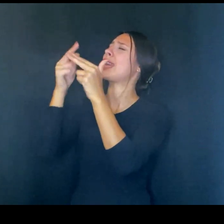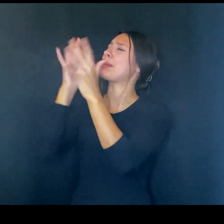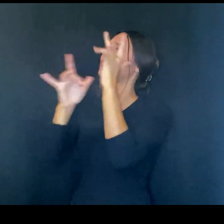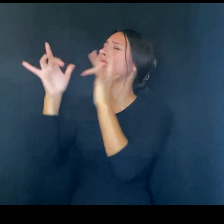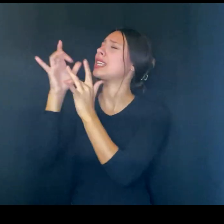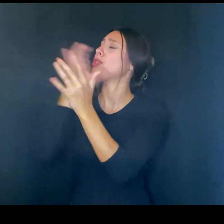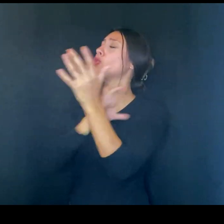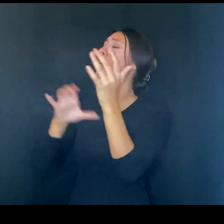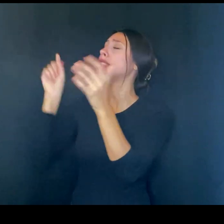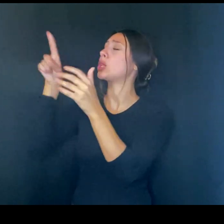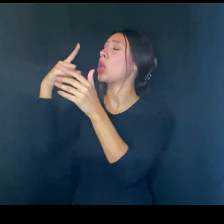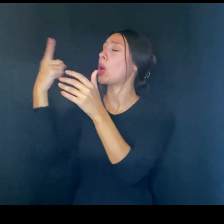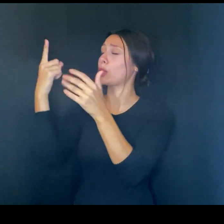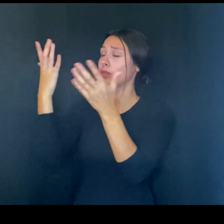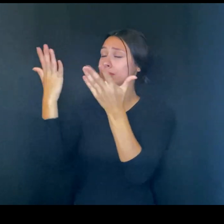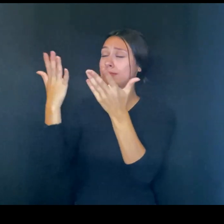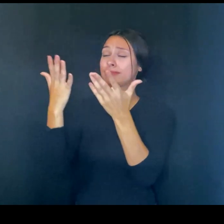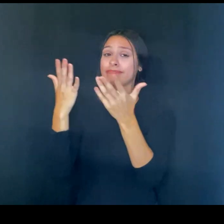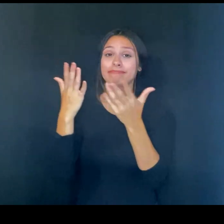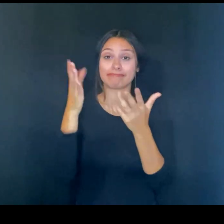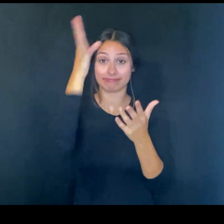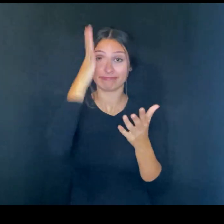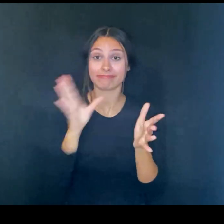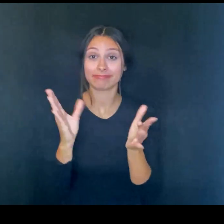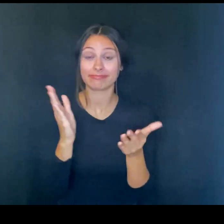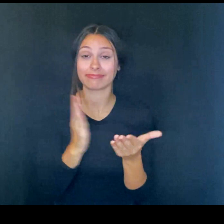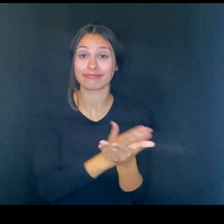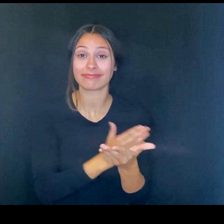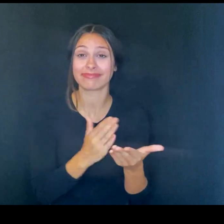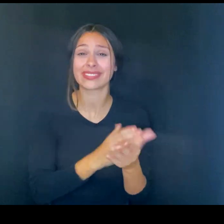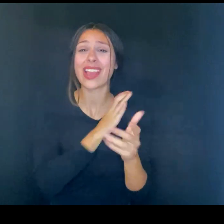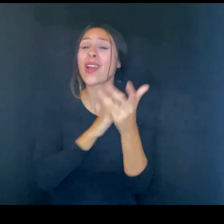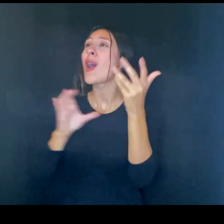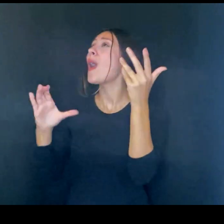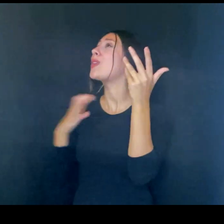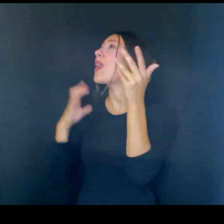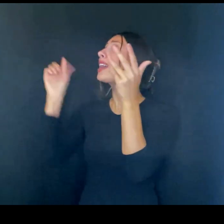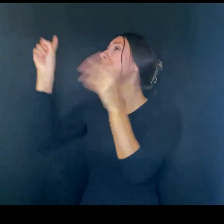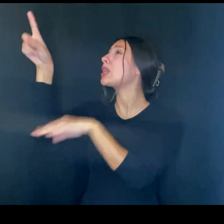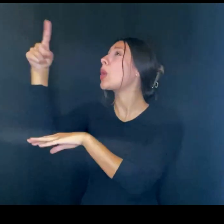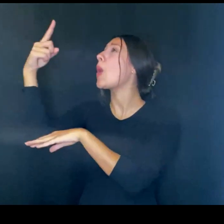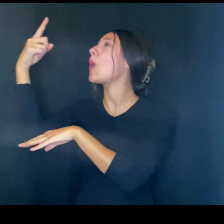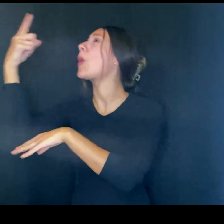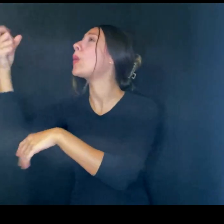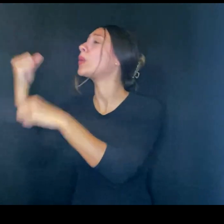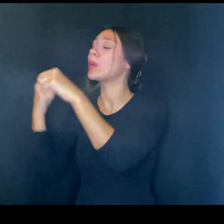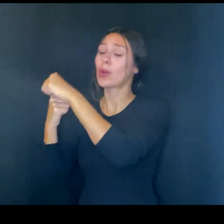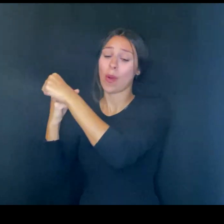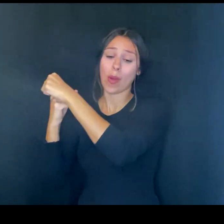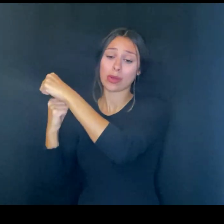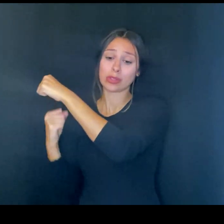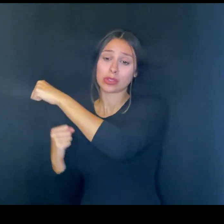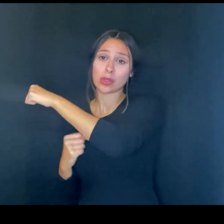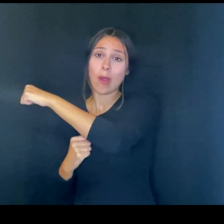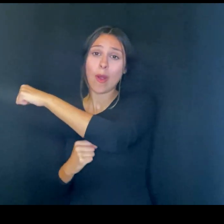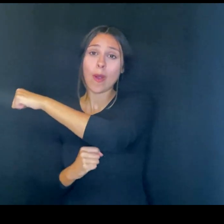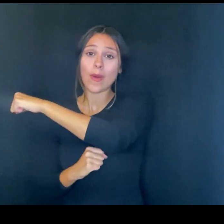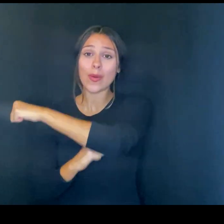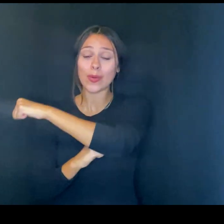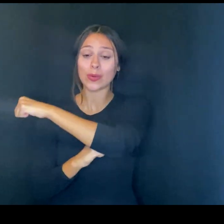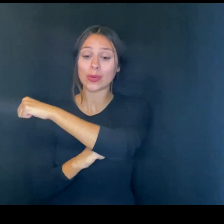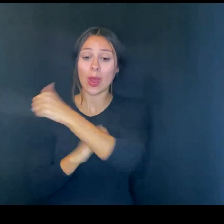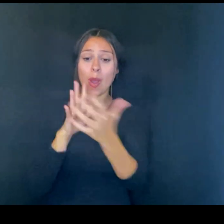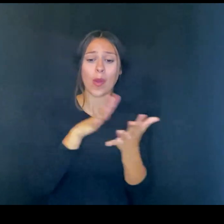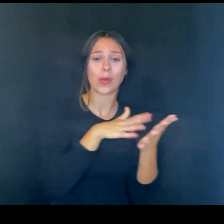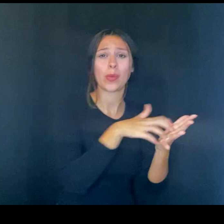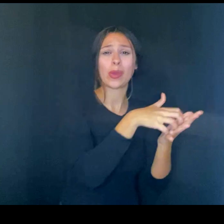Christ alone. Come on, we got it. Christ alone. Say Christ alone, the cornerstone. Jesus.